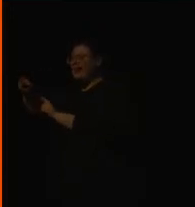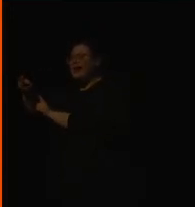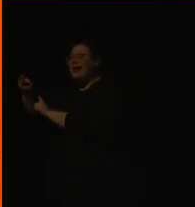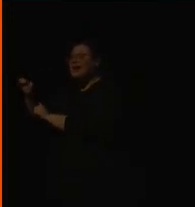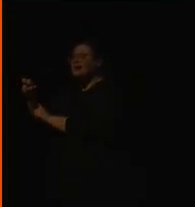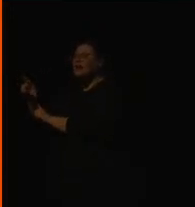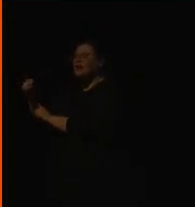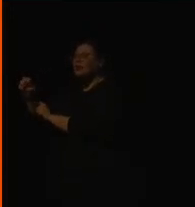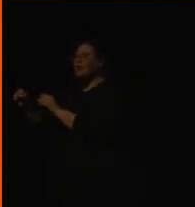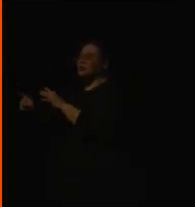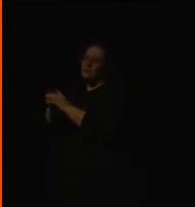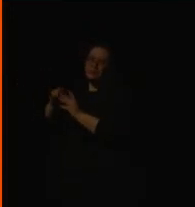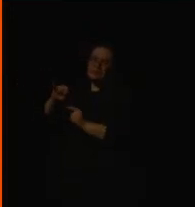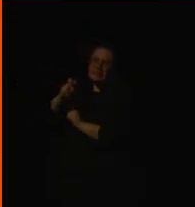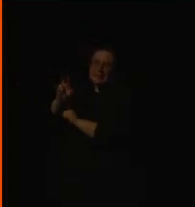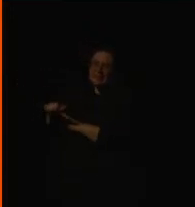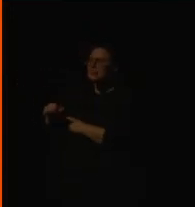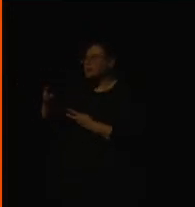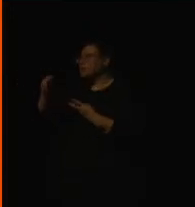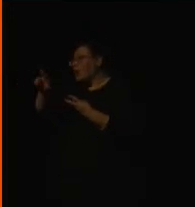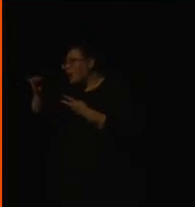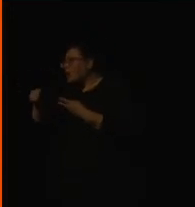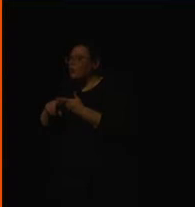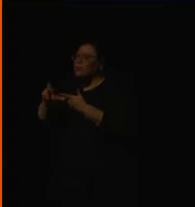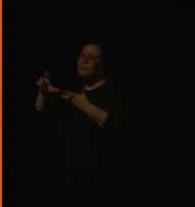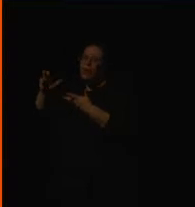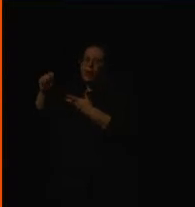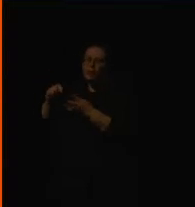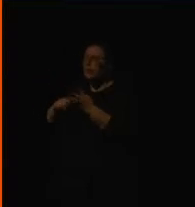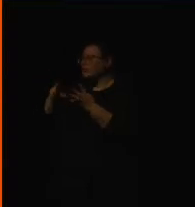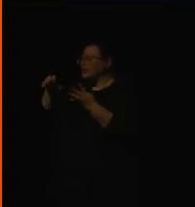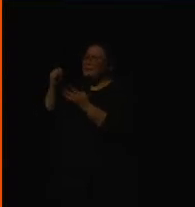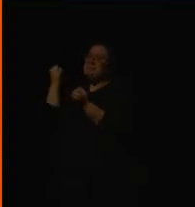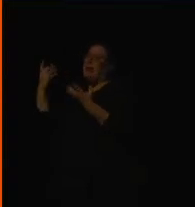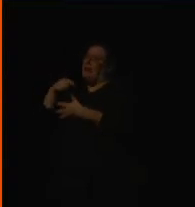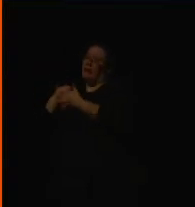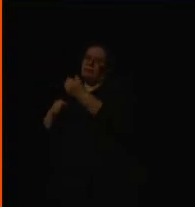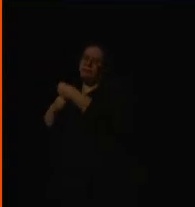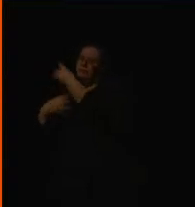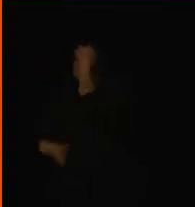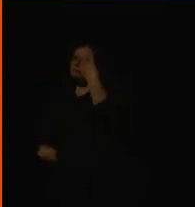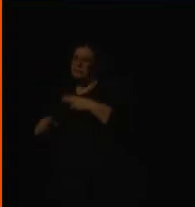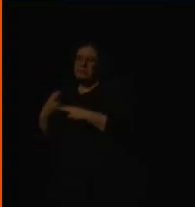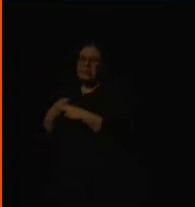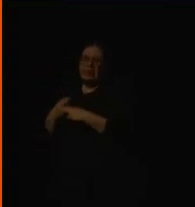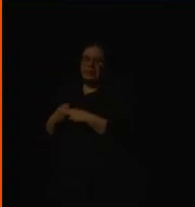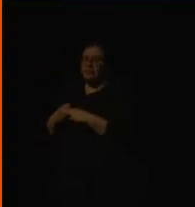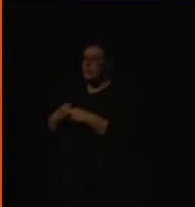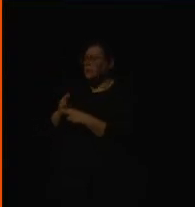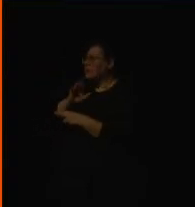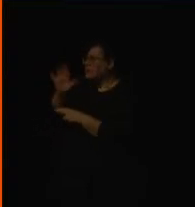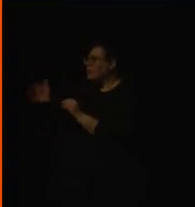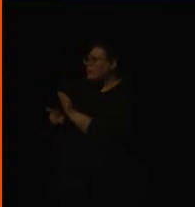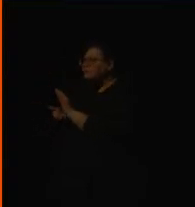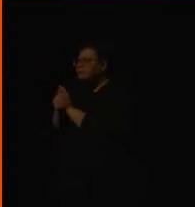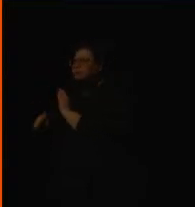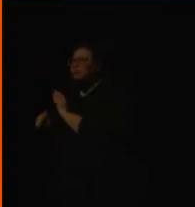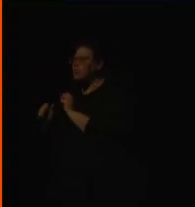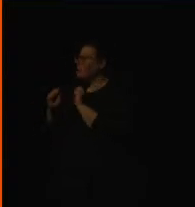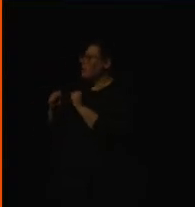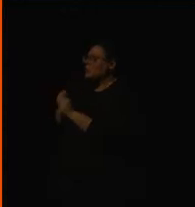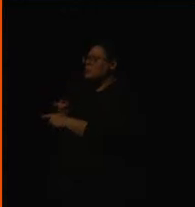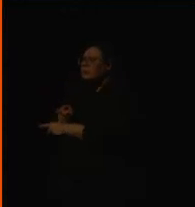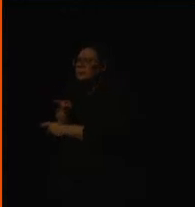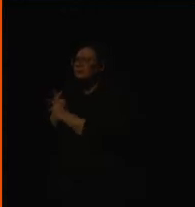talking about Izzy, Mario, Robert, Drea, Rosalba, so many more, and their competence, their capacity to care,